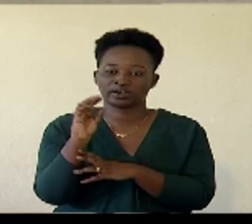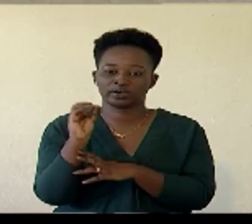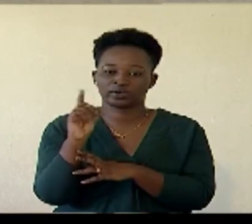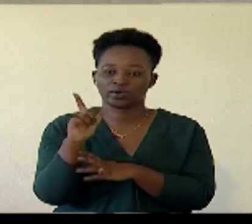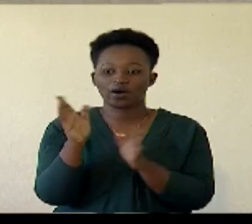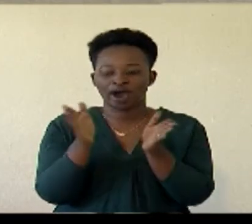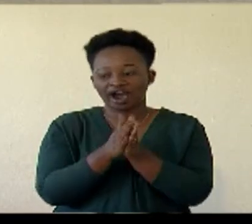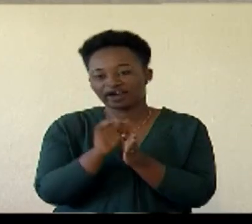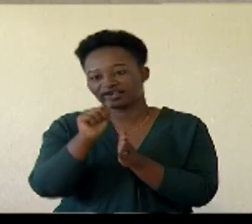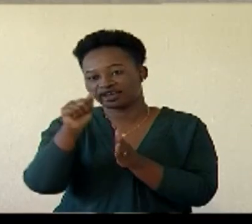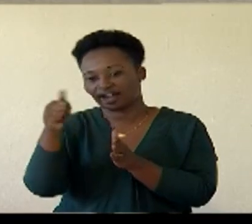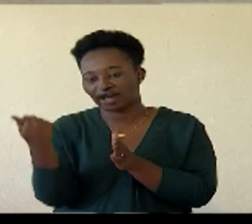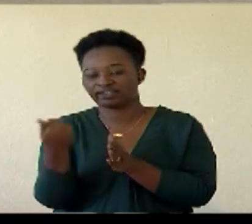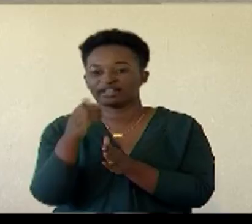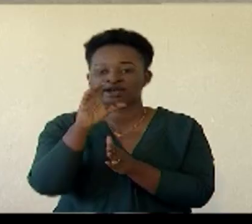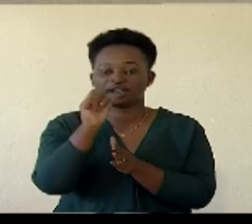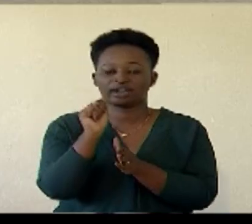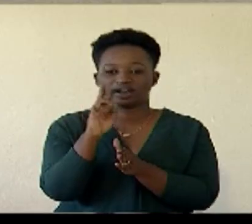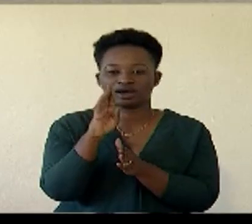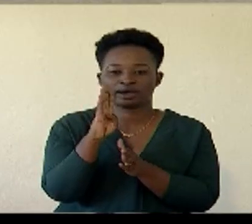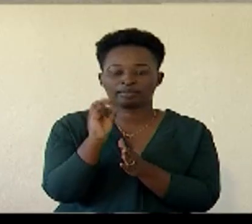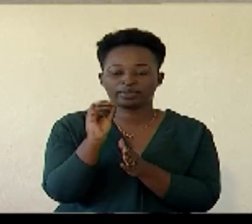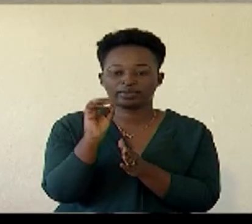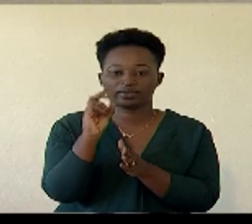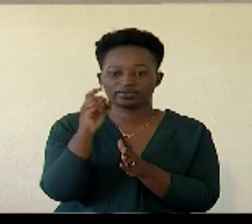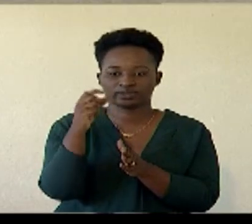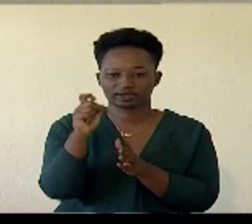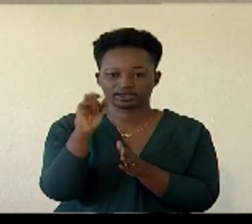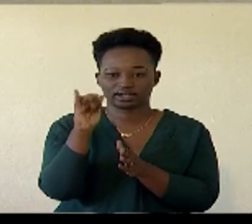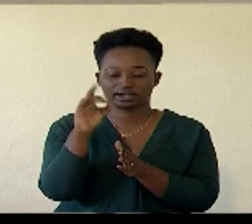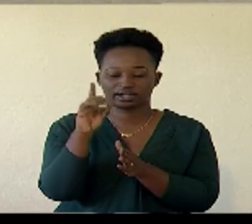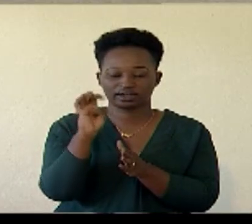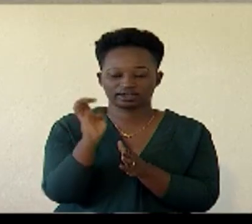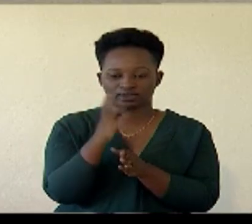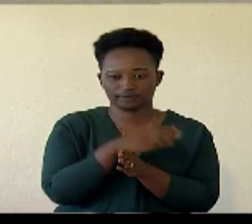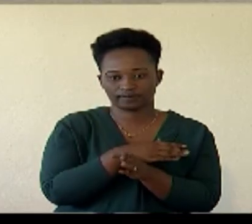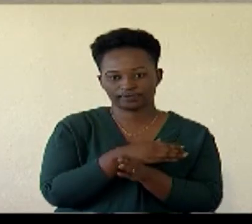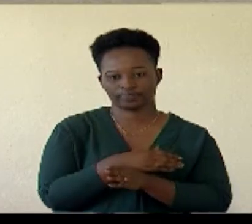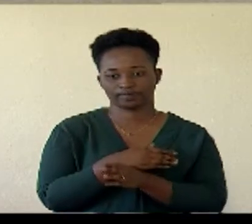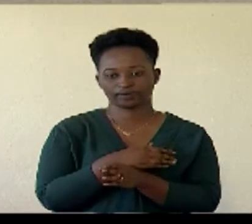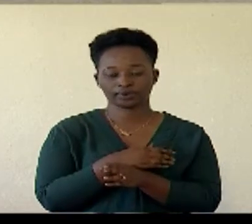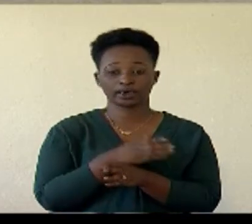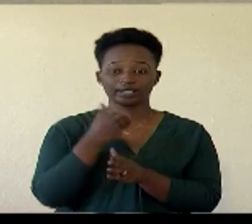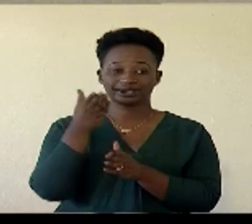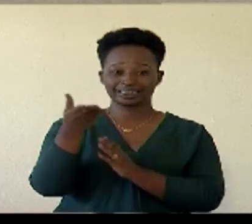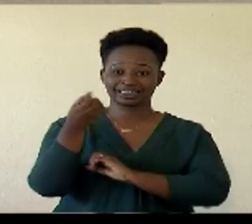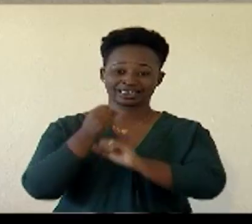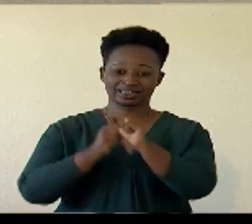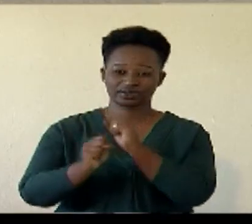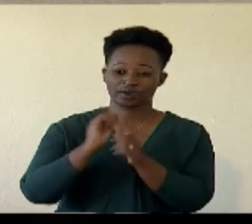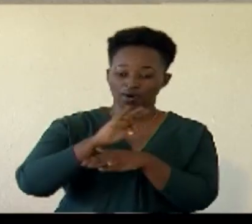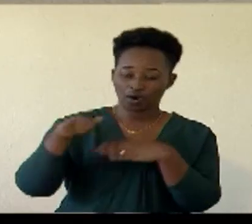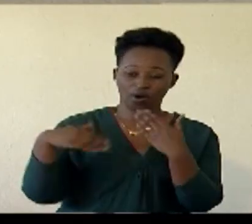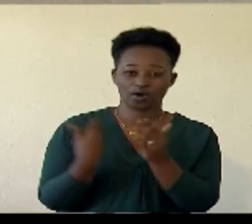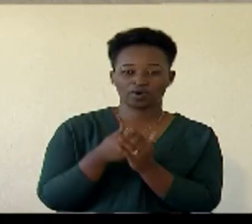other carboxylic acid. So the reaction with water, once again, so this is the reaction. All acids,